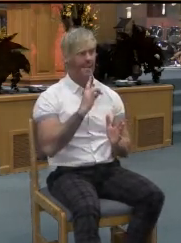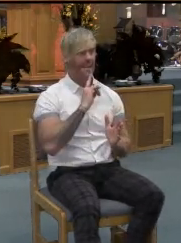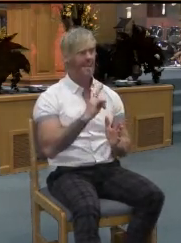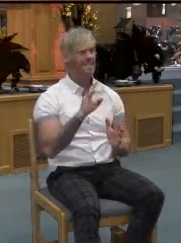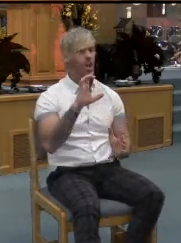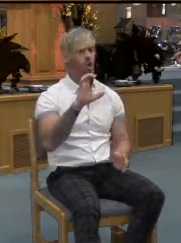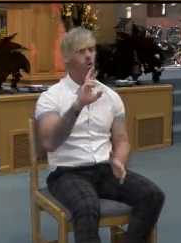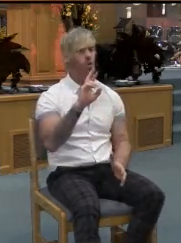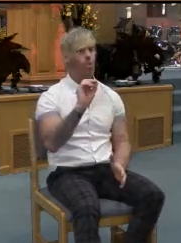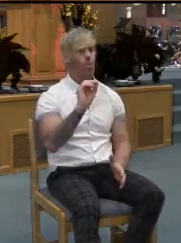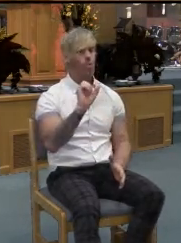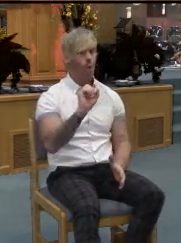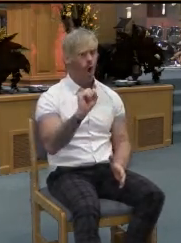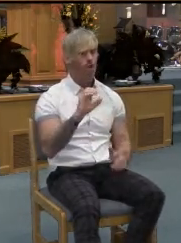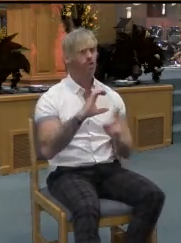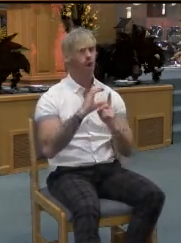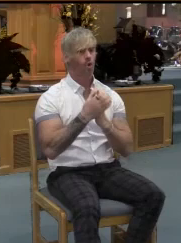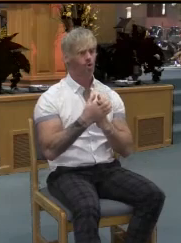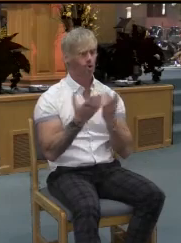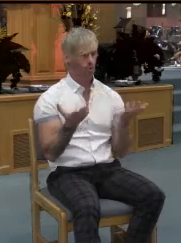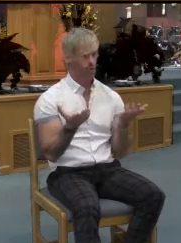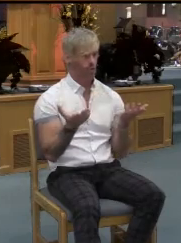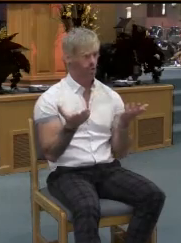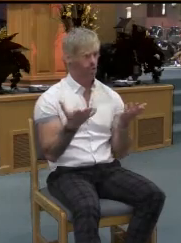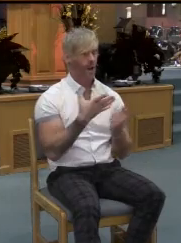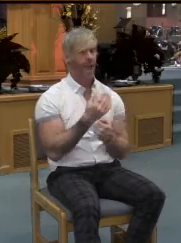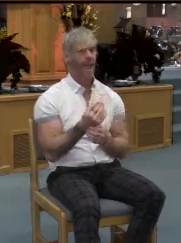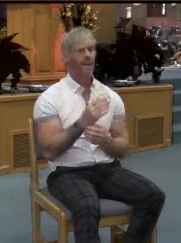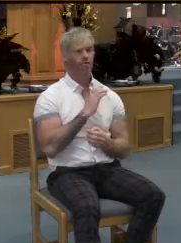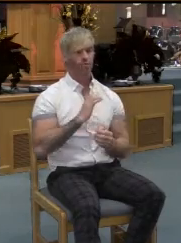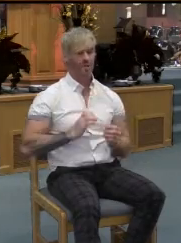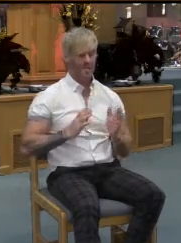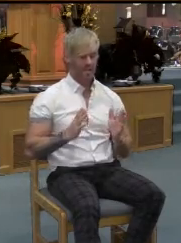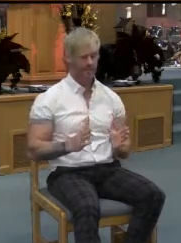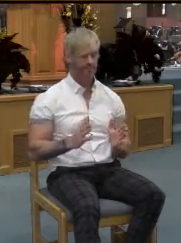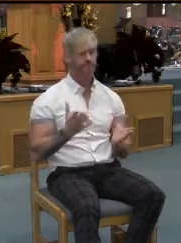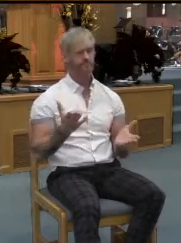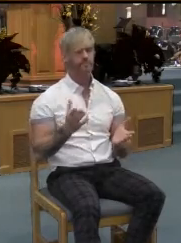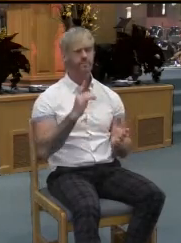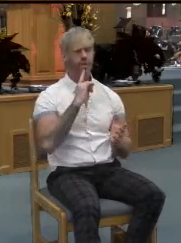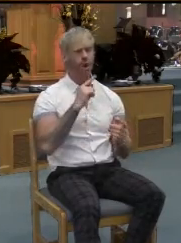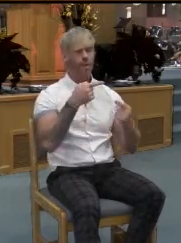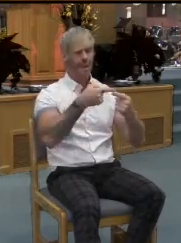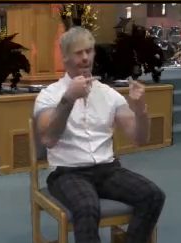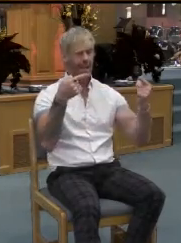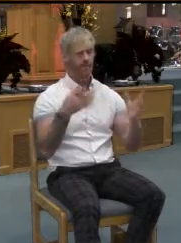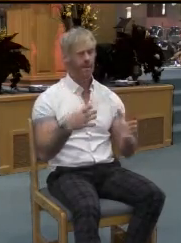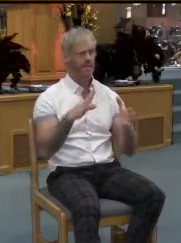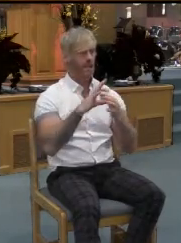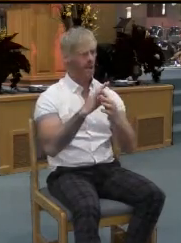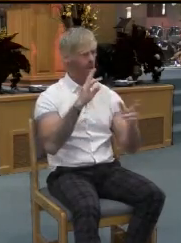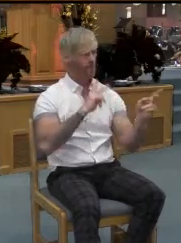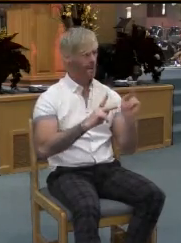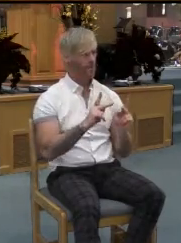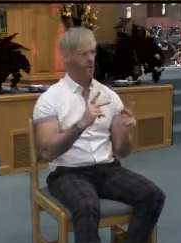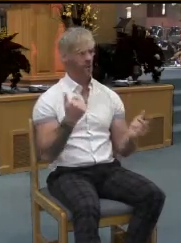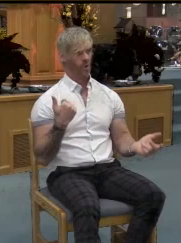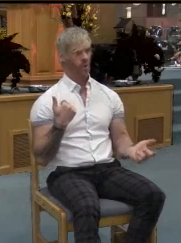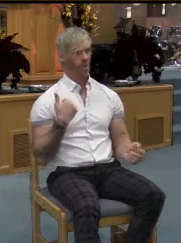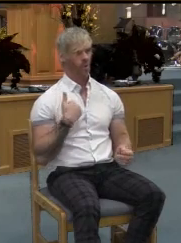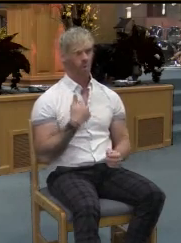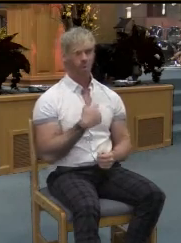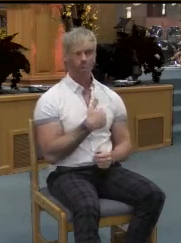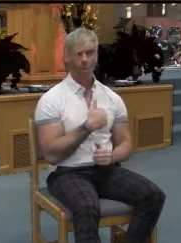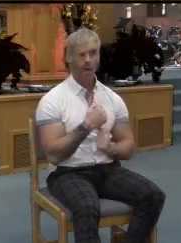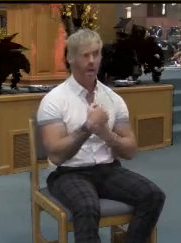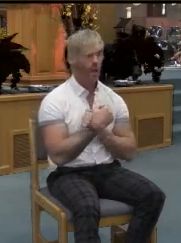cross-culture. This is why Christianity finds itself as being the enemies of those. We